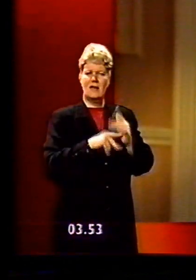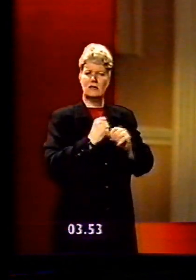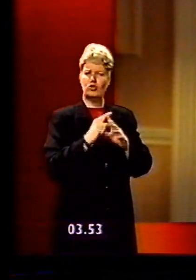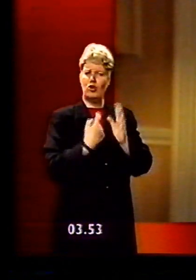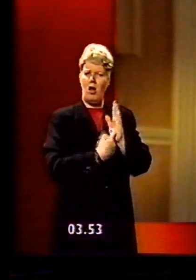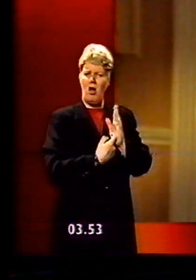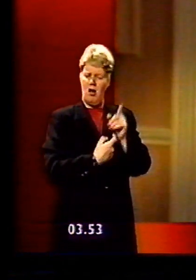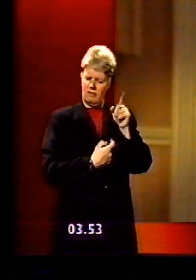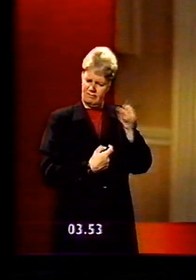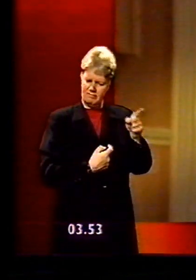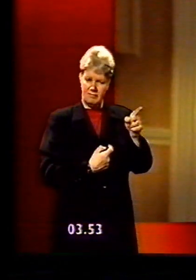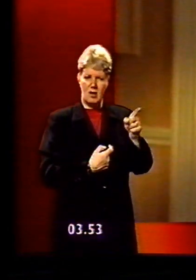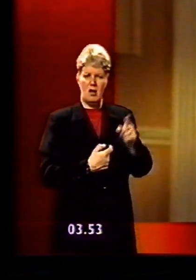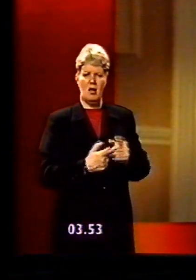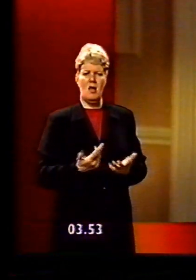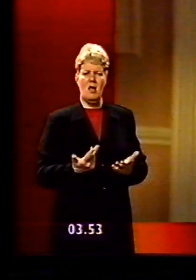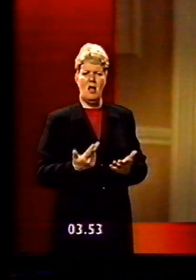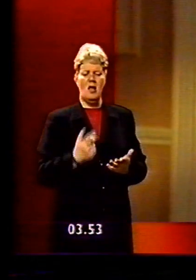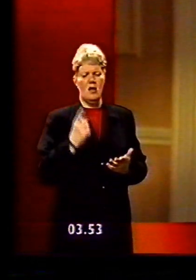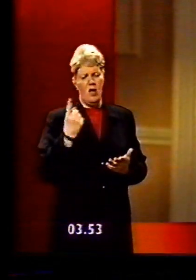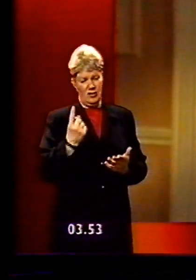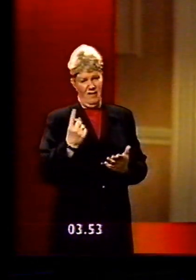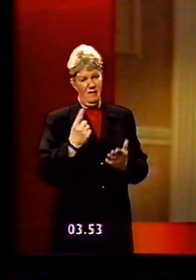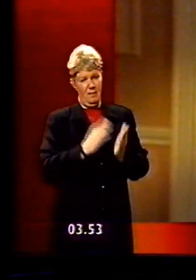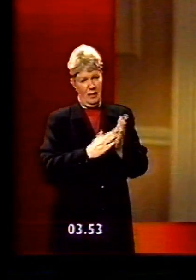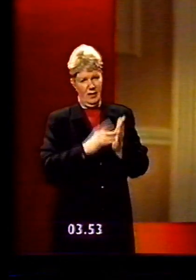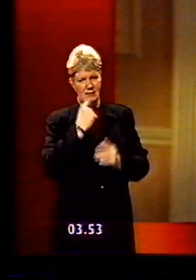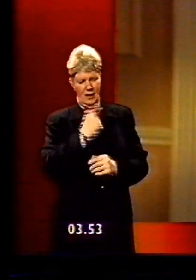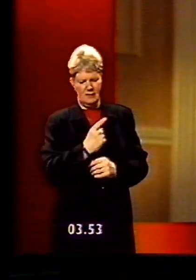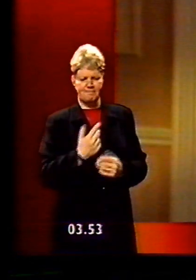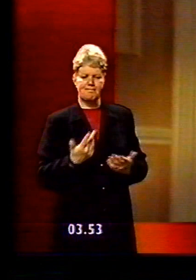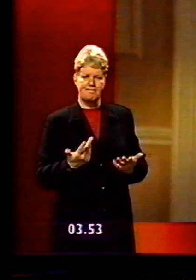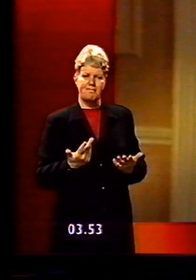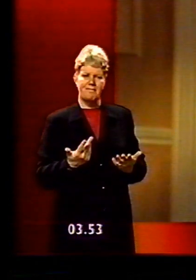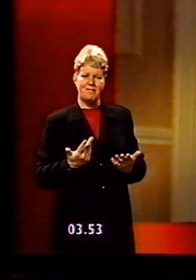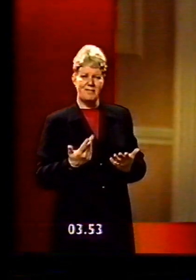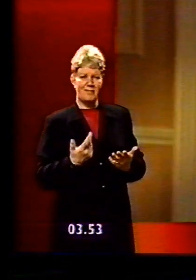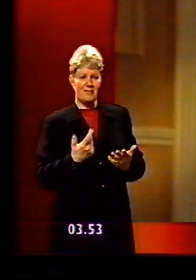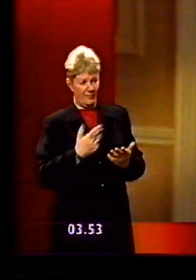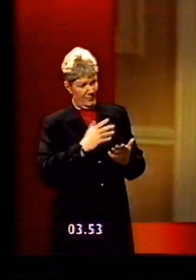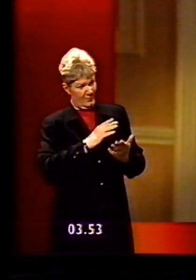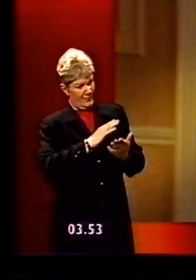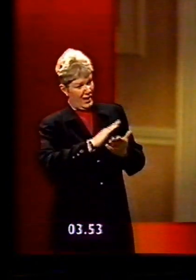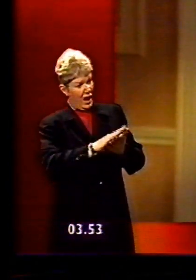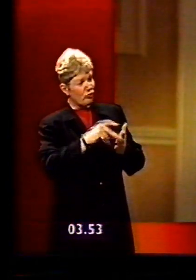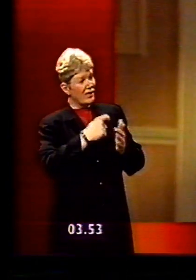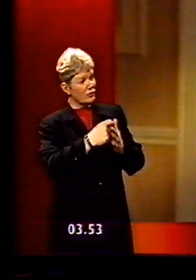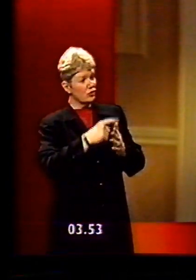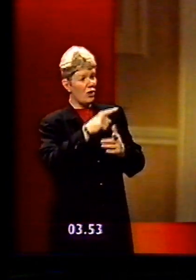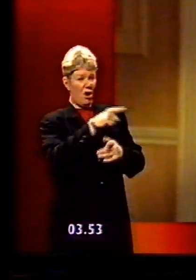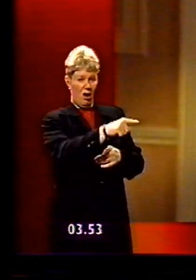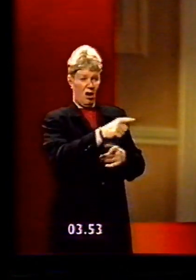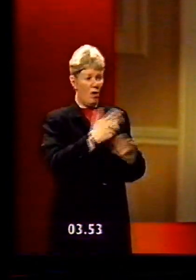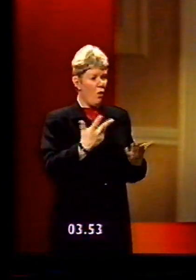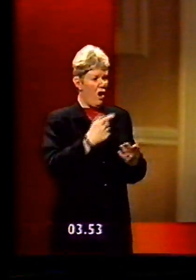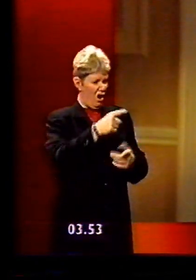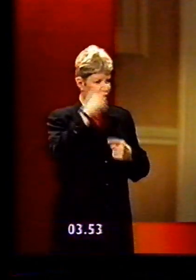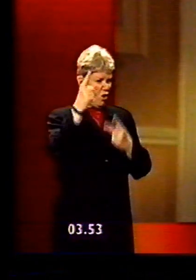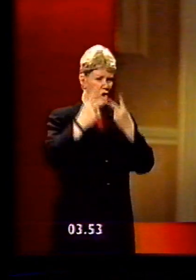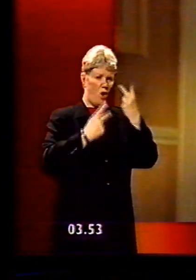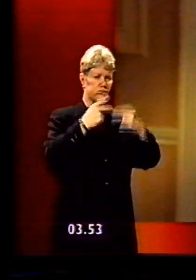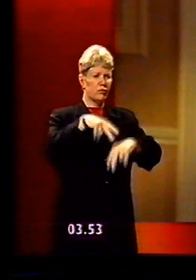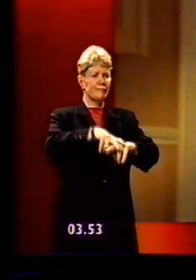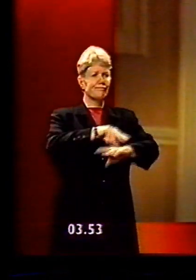And she says, do you know where Henry Kissinger was the night my son was killed? He was in the opera. He was